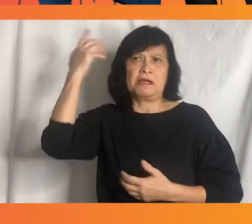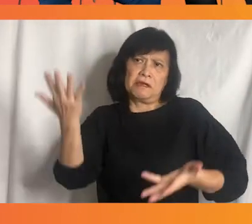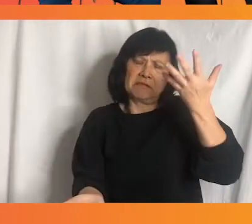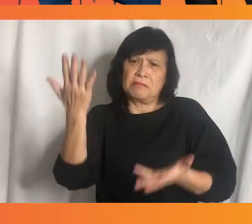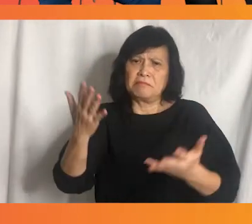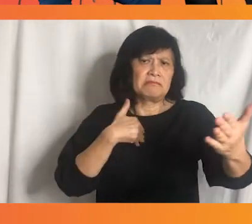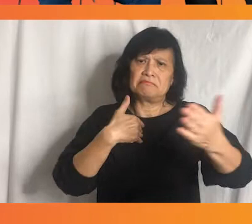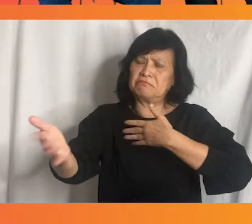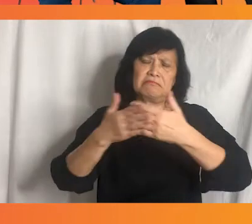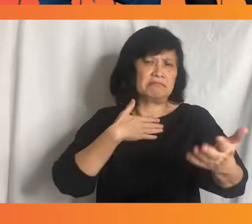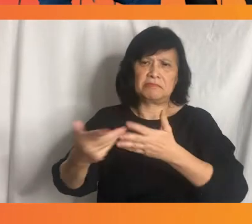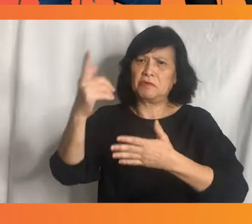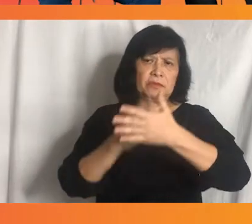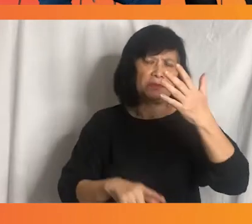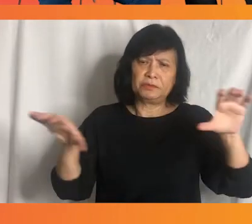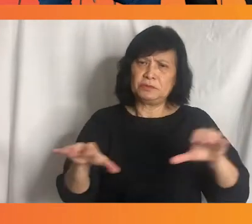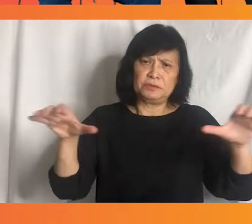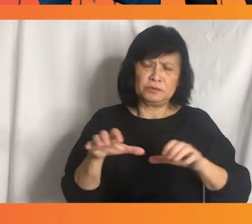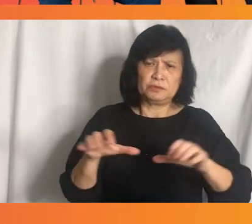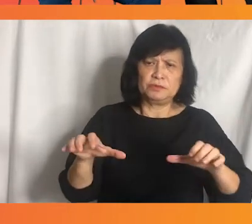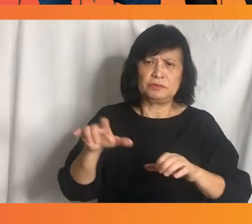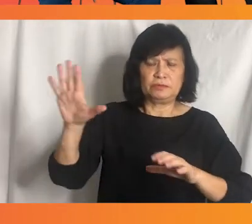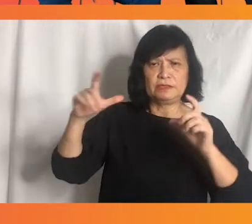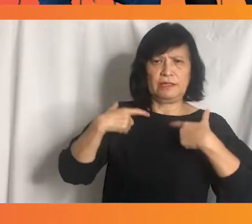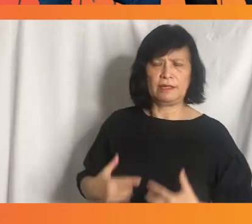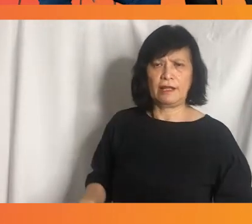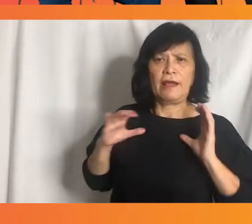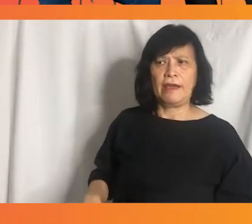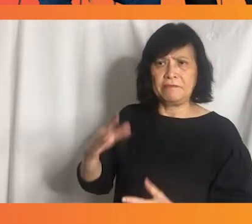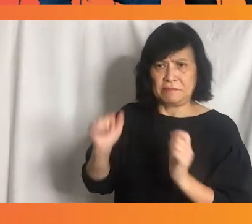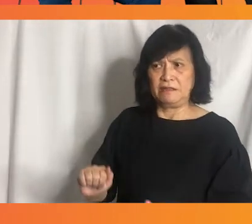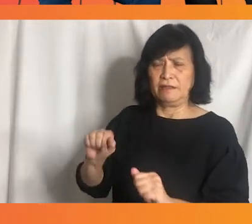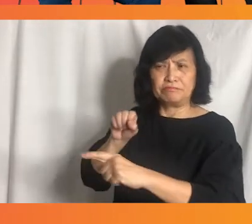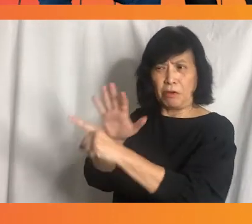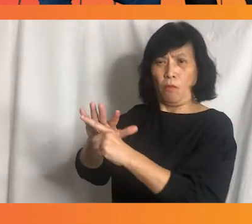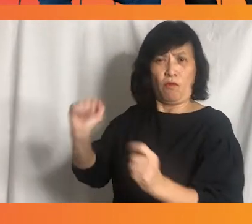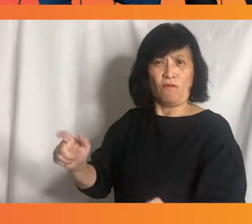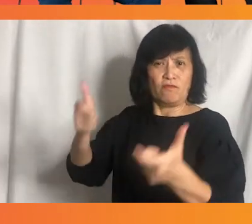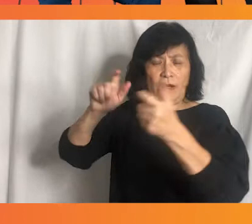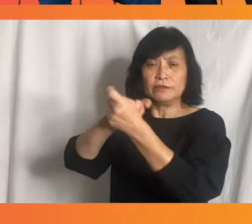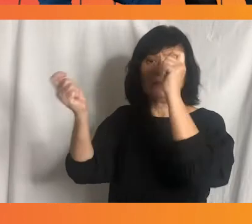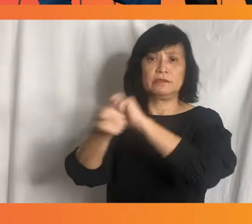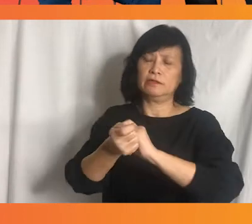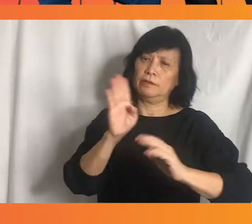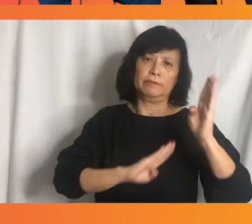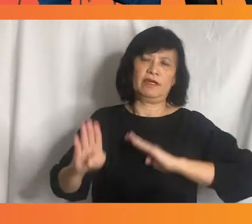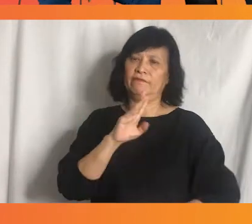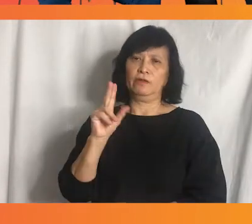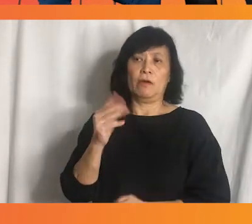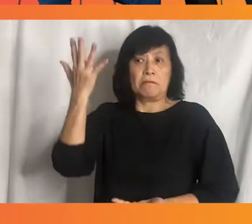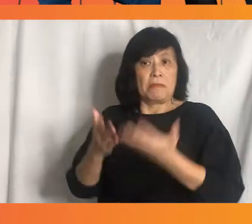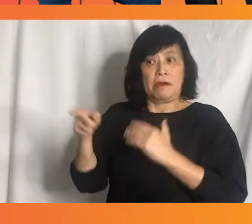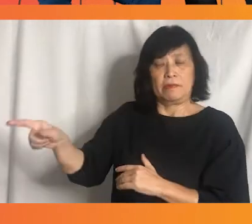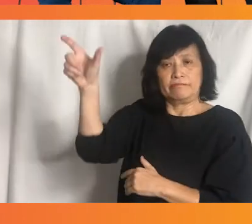where no matter what we do with the client, it still does not result in a change of behavior. Well, this could be because the client is not ready